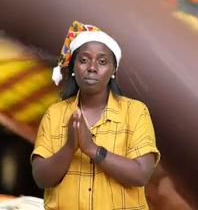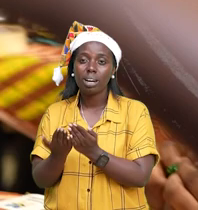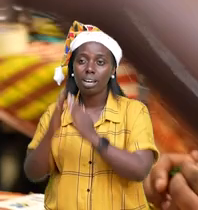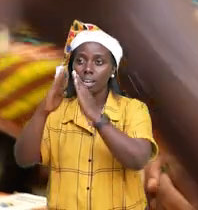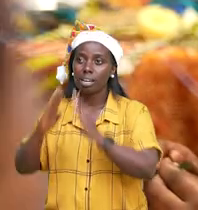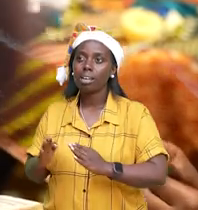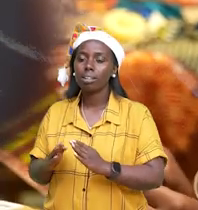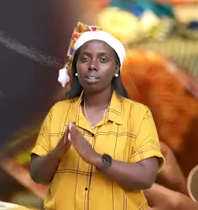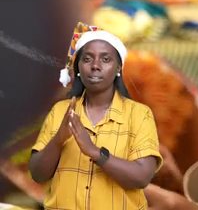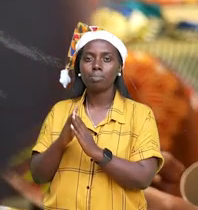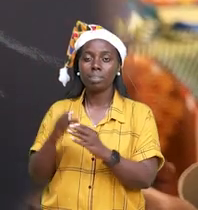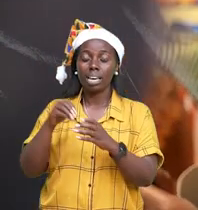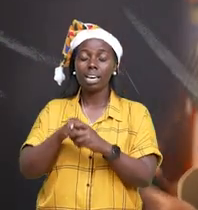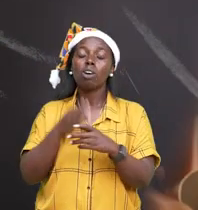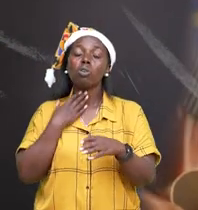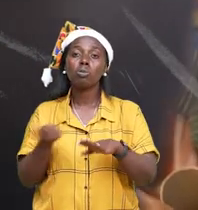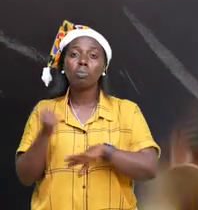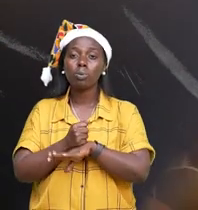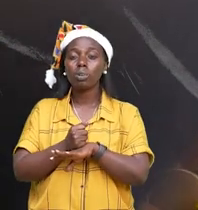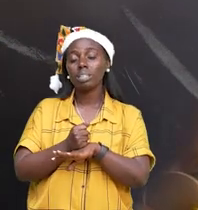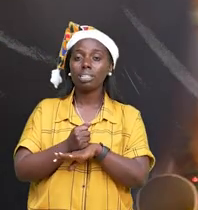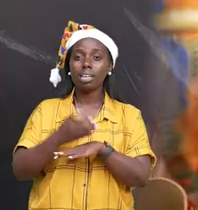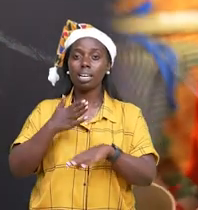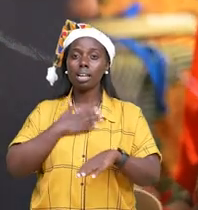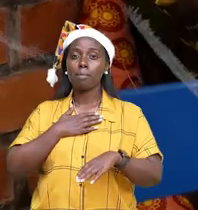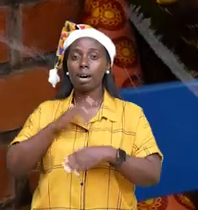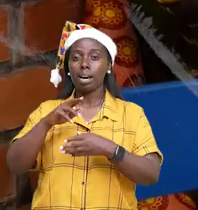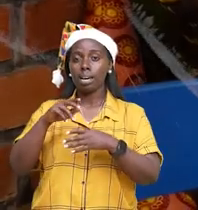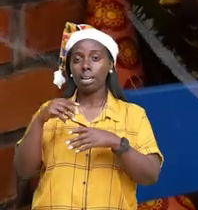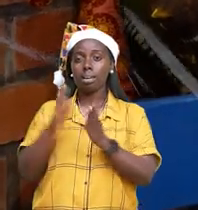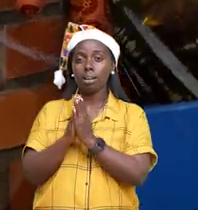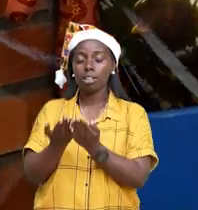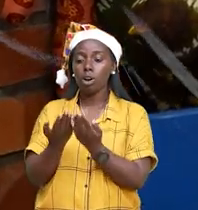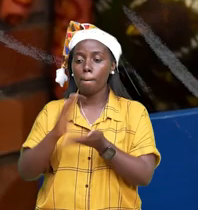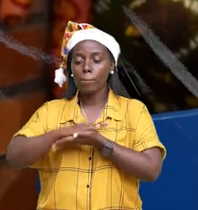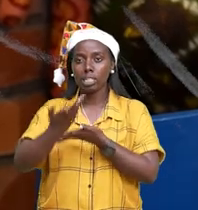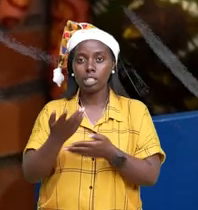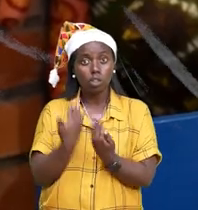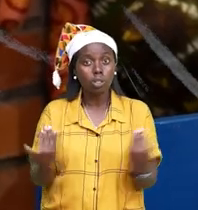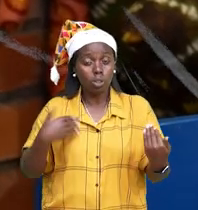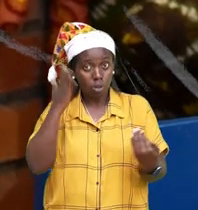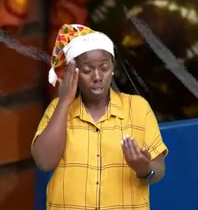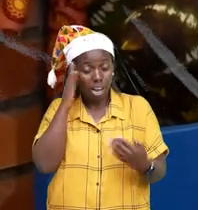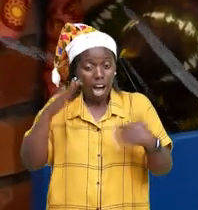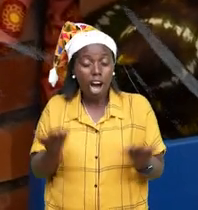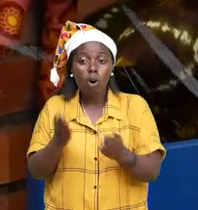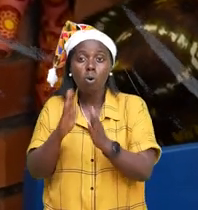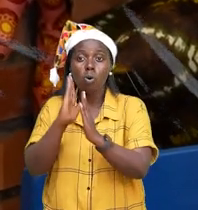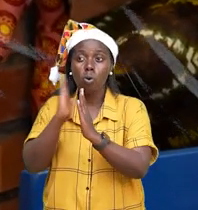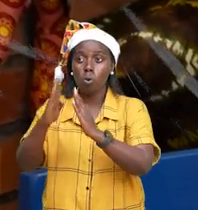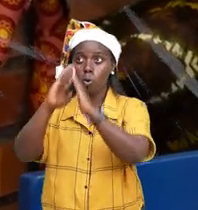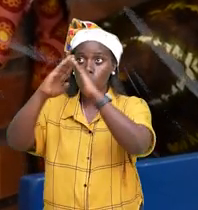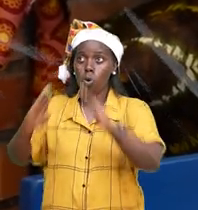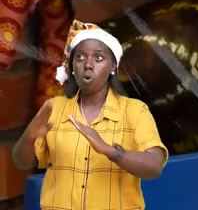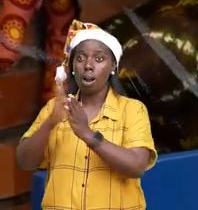library. Wow. I want to put in my library machine. Children, now that you know how your library looks